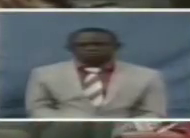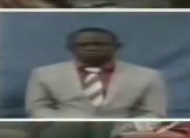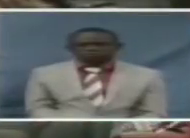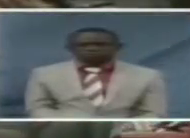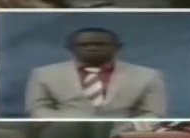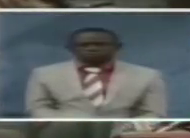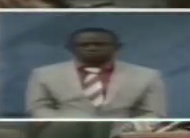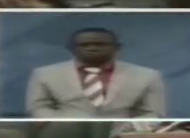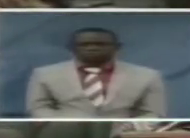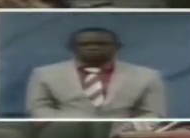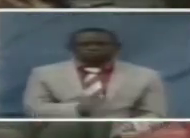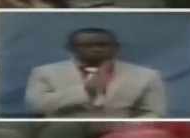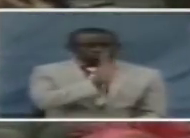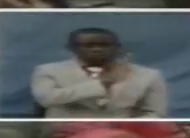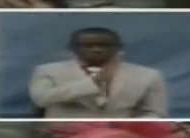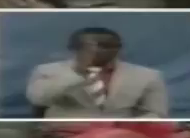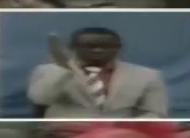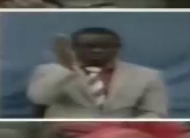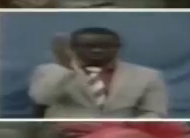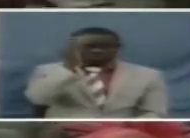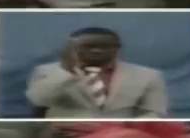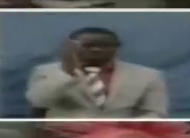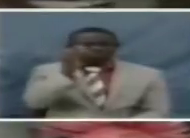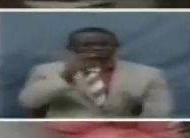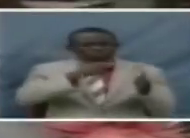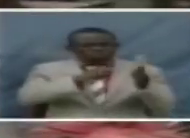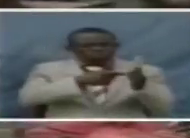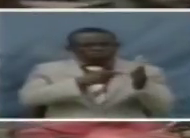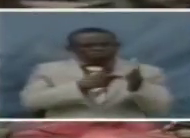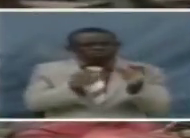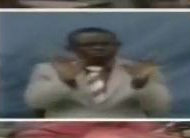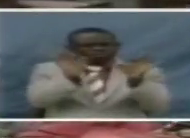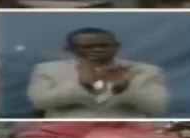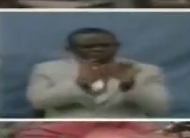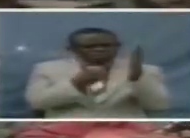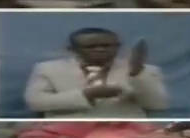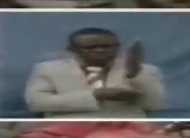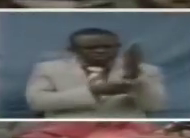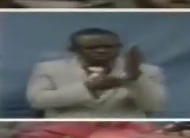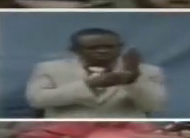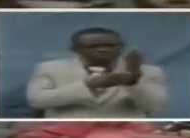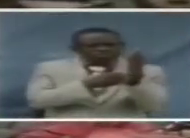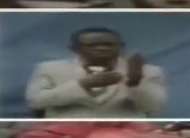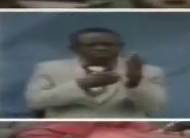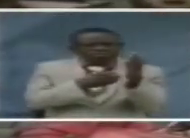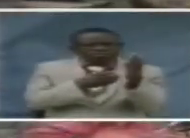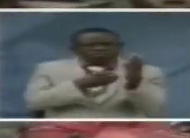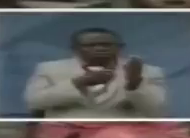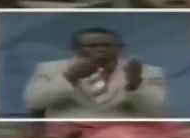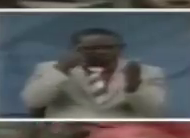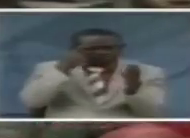Mr. Speaker, the speech has covered important